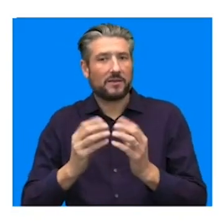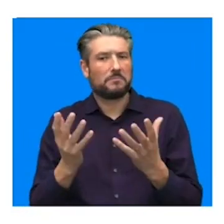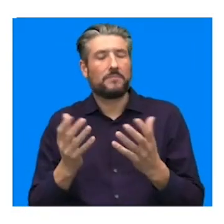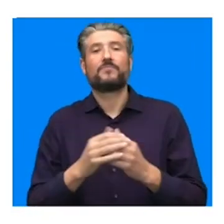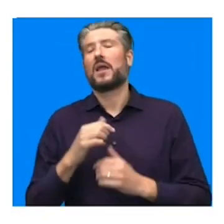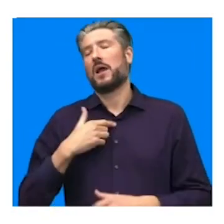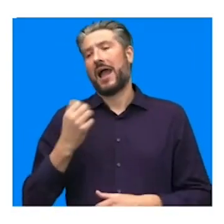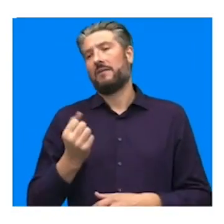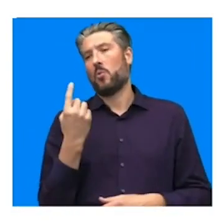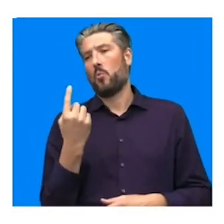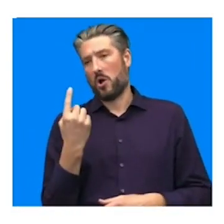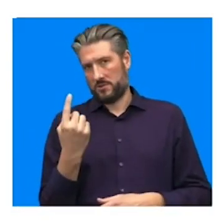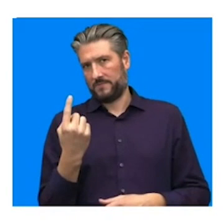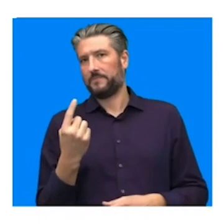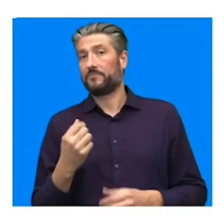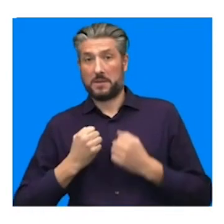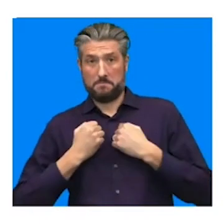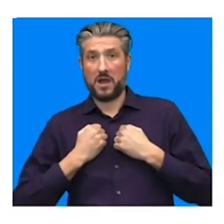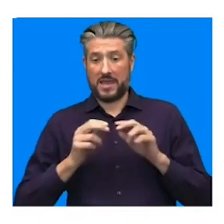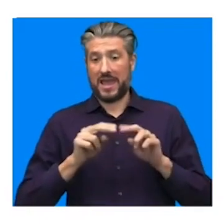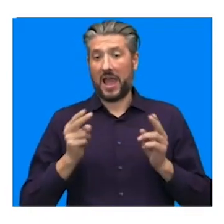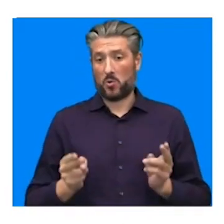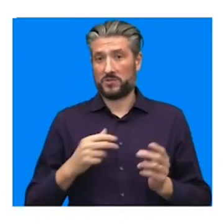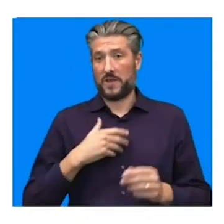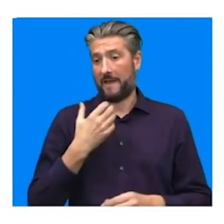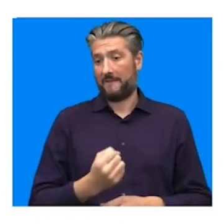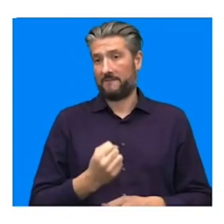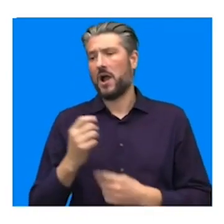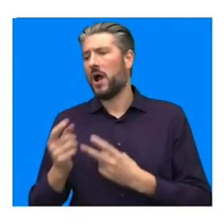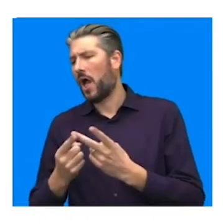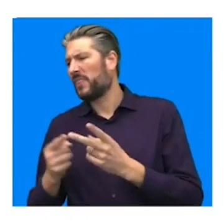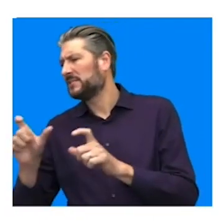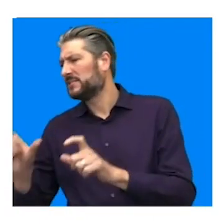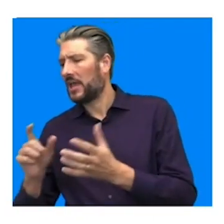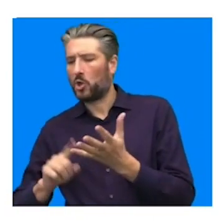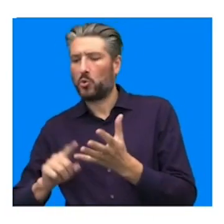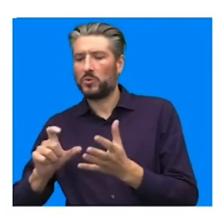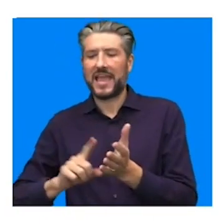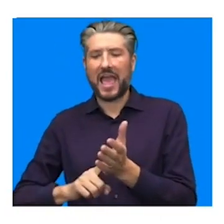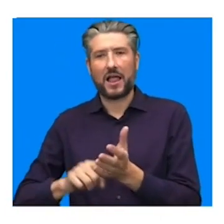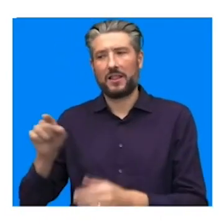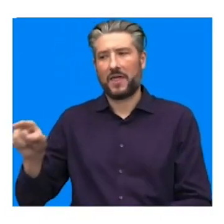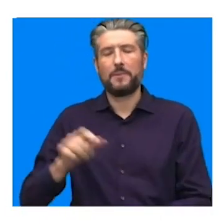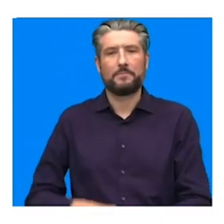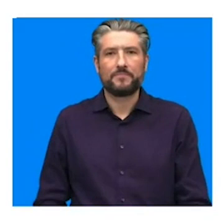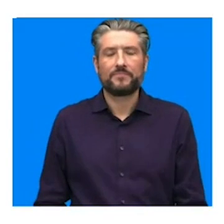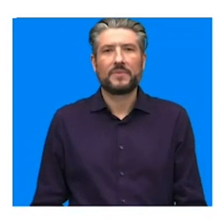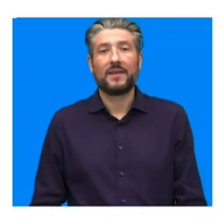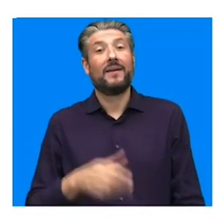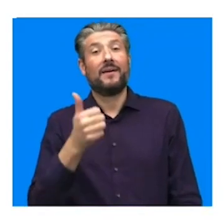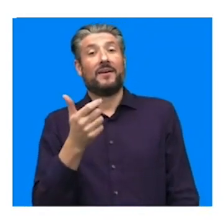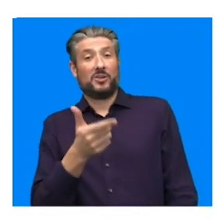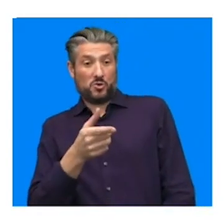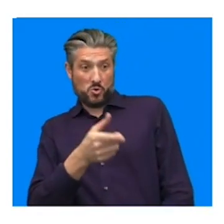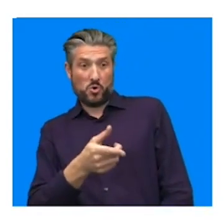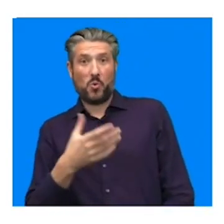prototype that was at my house, then there was another one that was still at UCL. Right. And so you've seen the idea go from